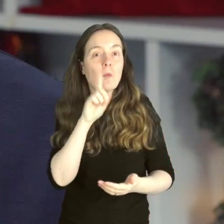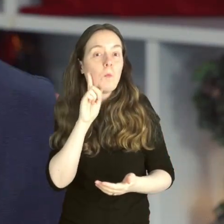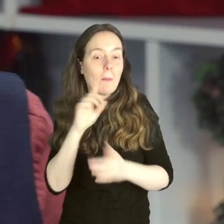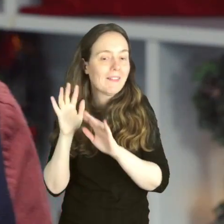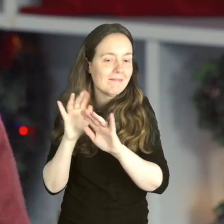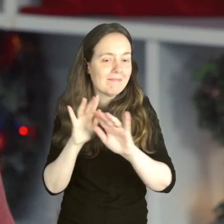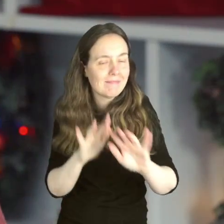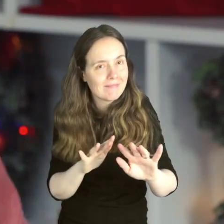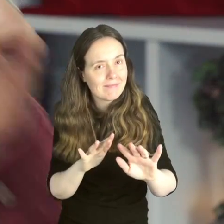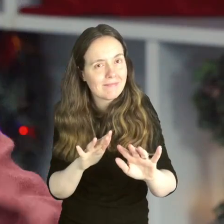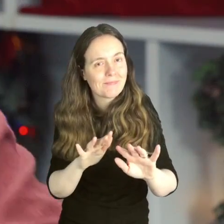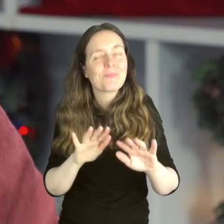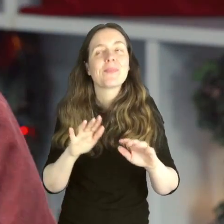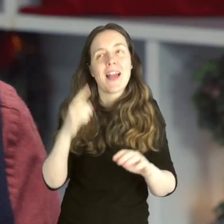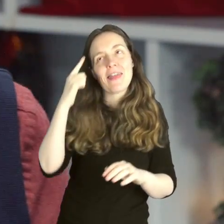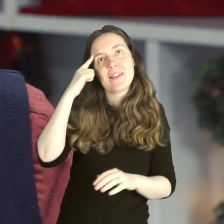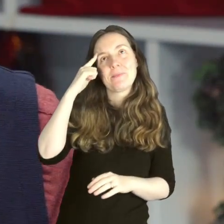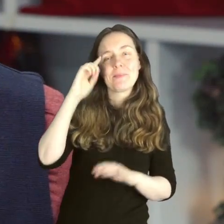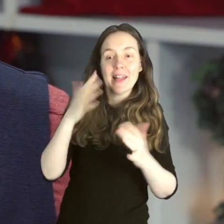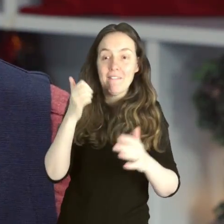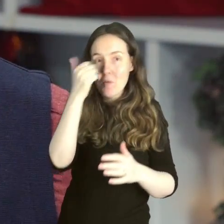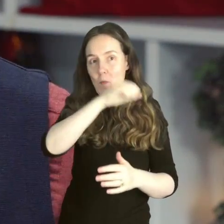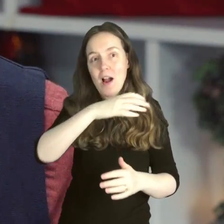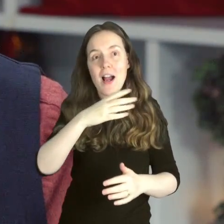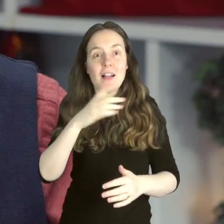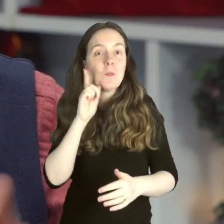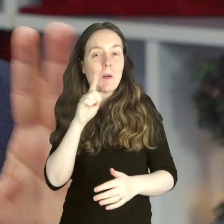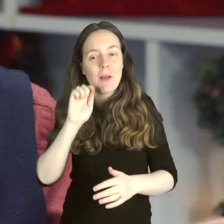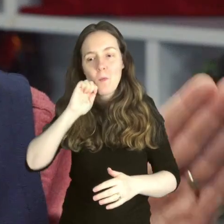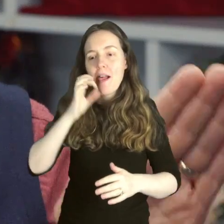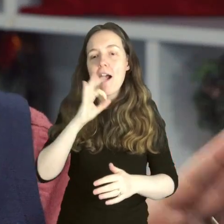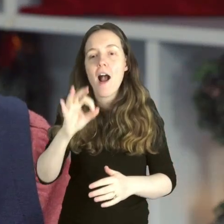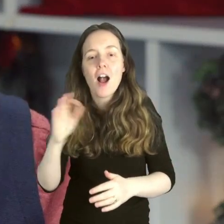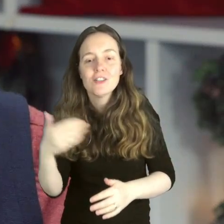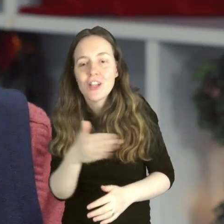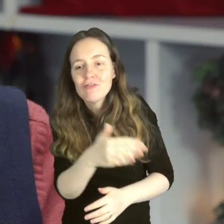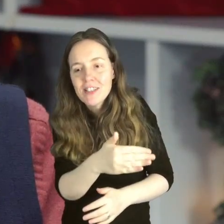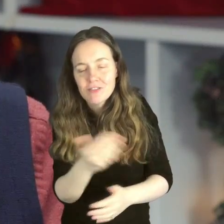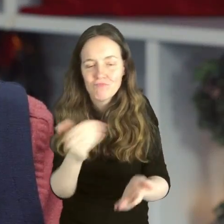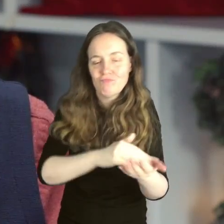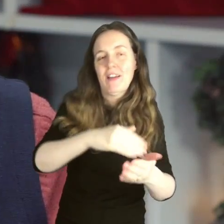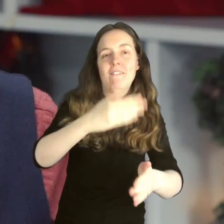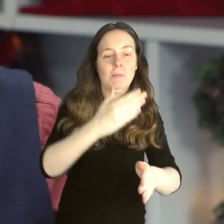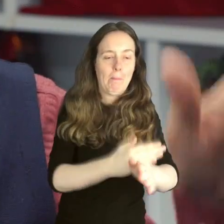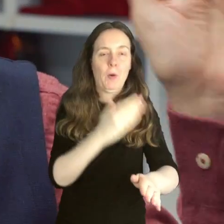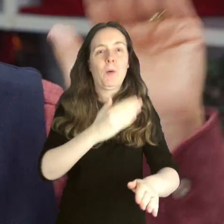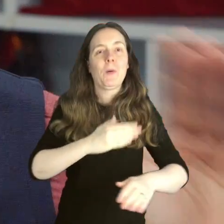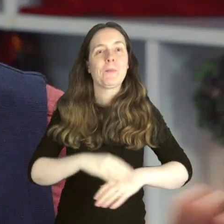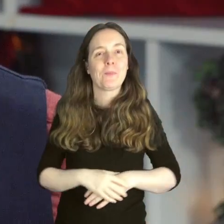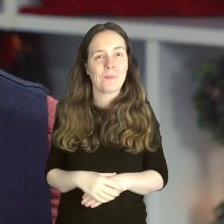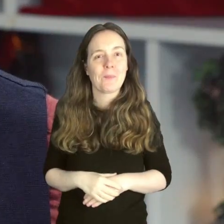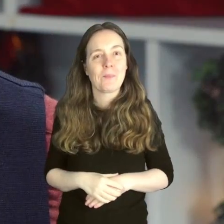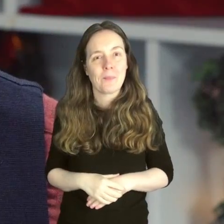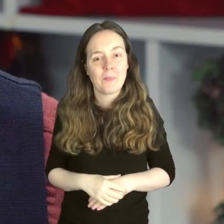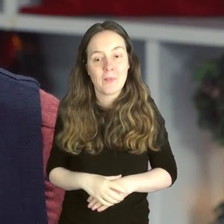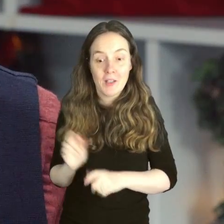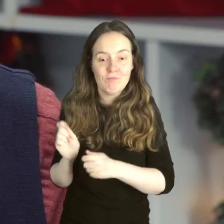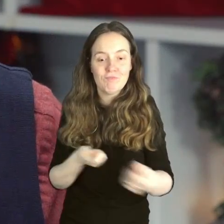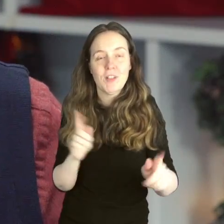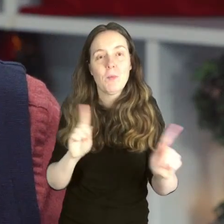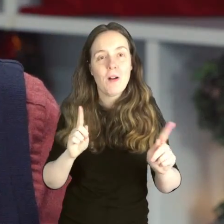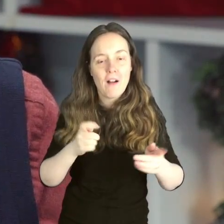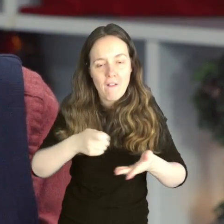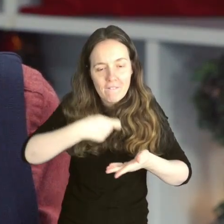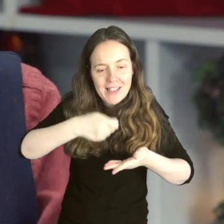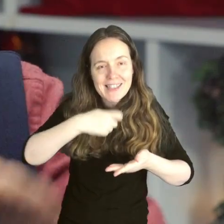they were wise women, they would have asked for directions and arrived there on time. They probably would have brought a